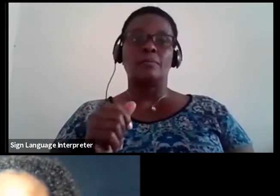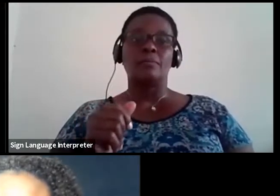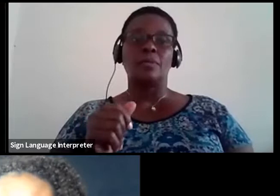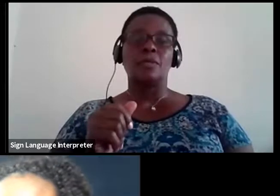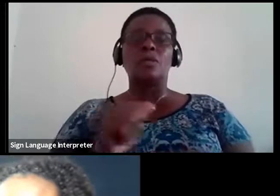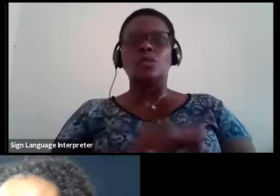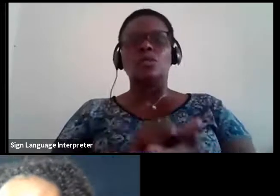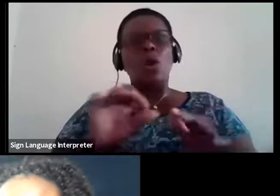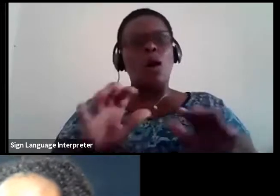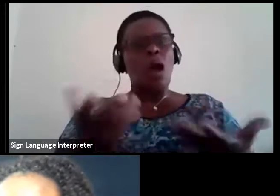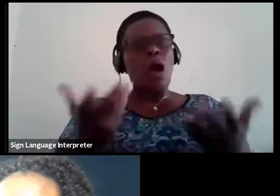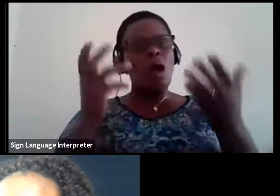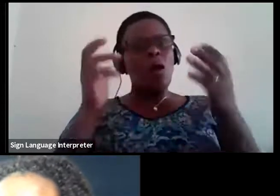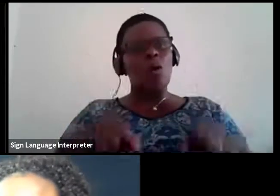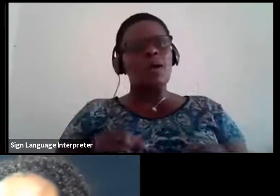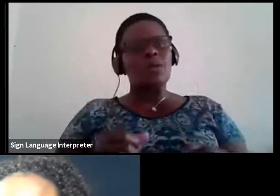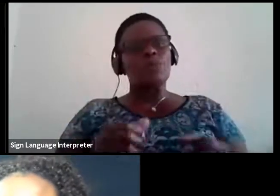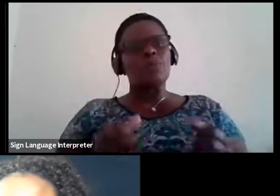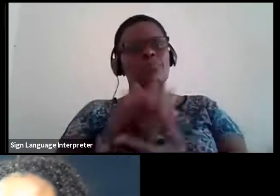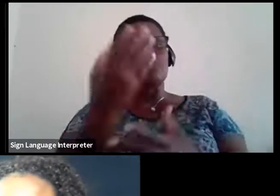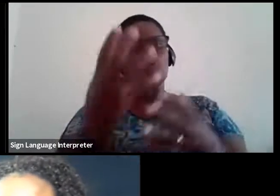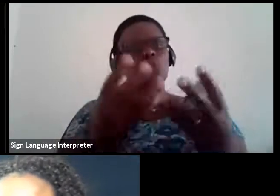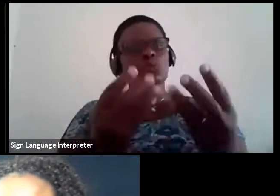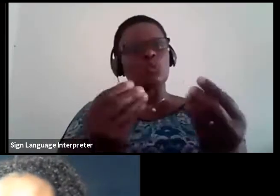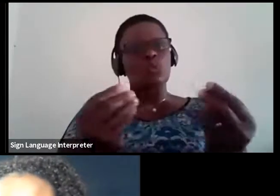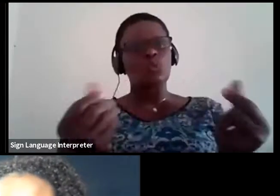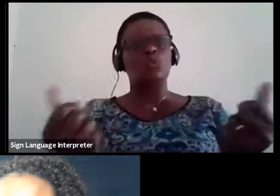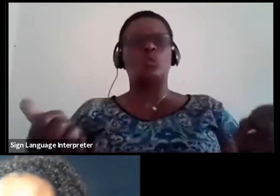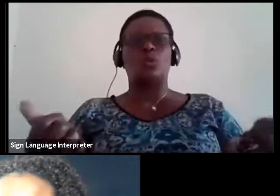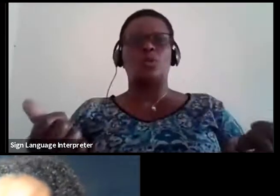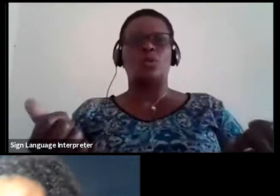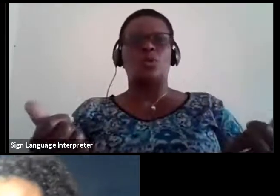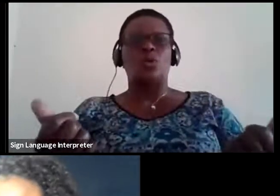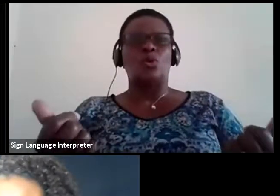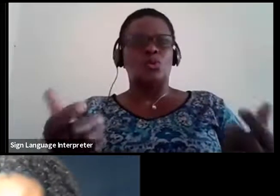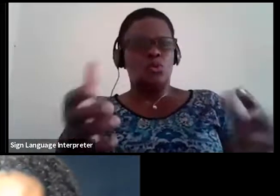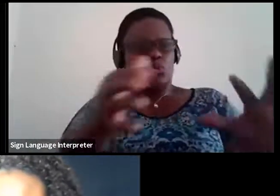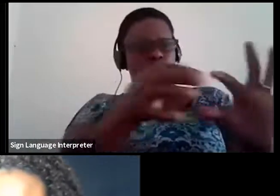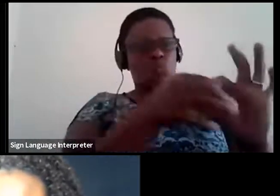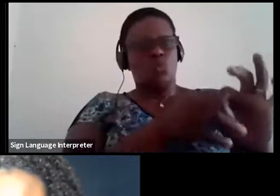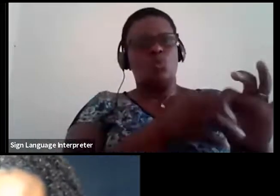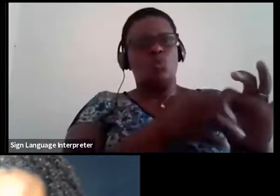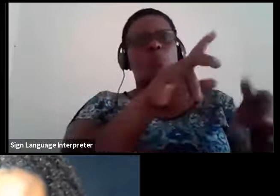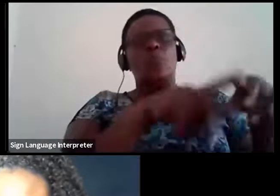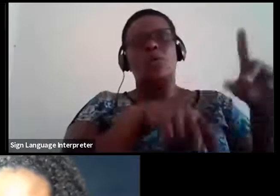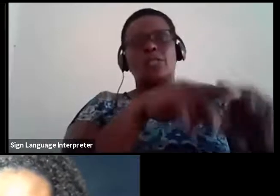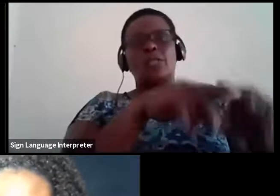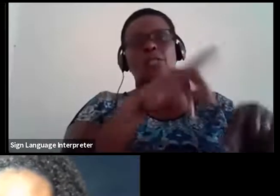solutions that are not necessarily tied down to the political. Yes, thank you very much.